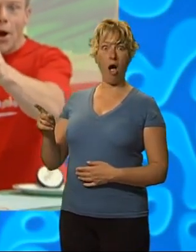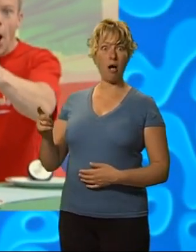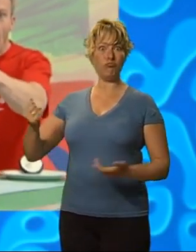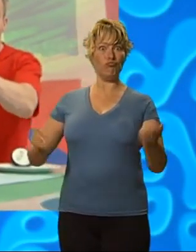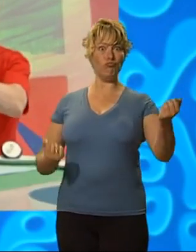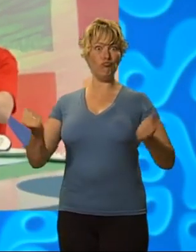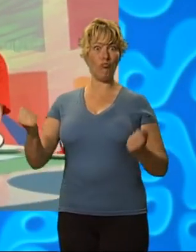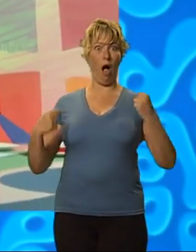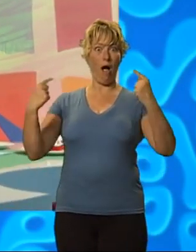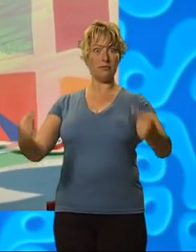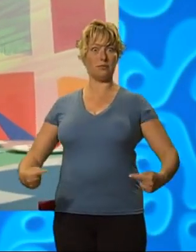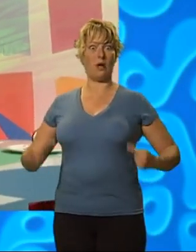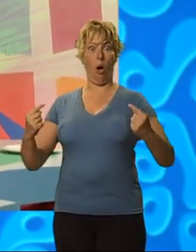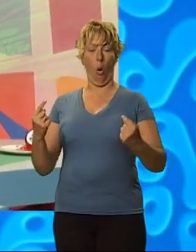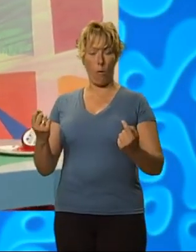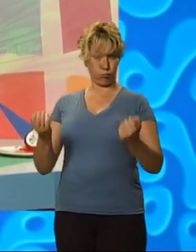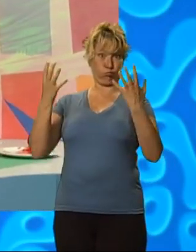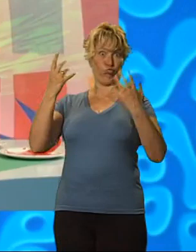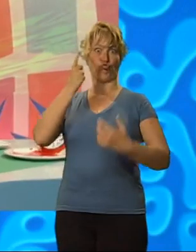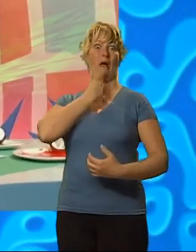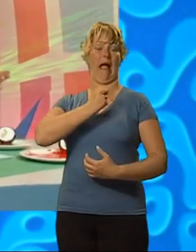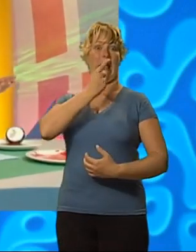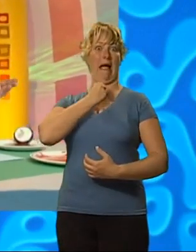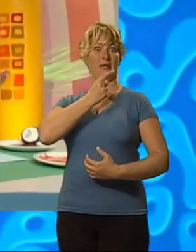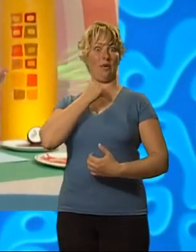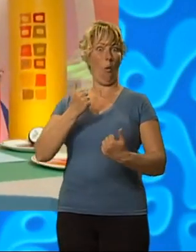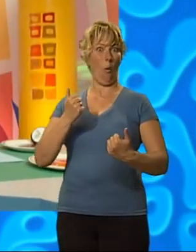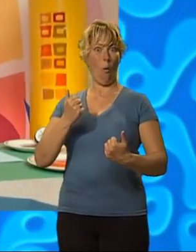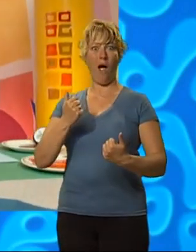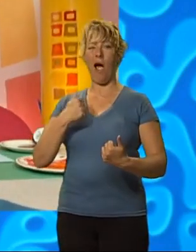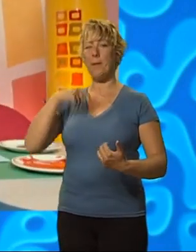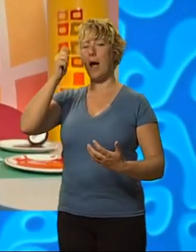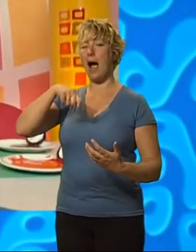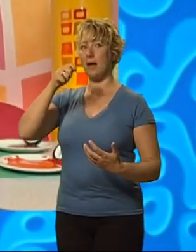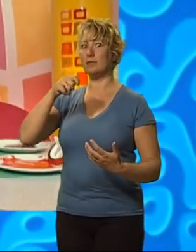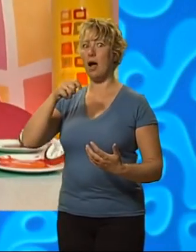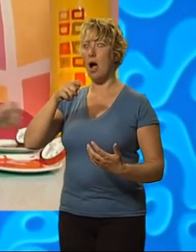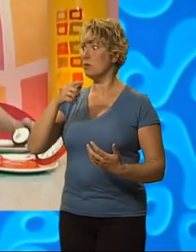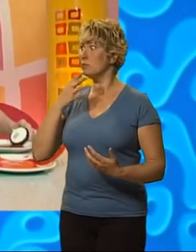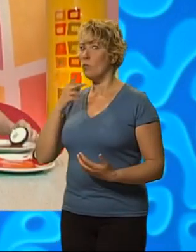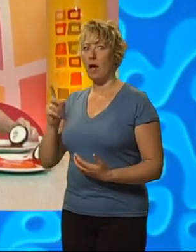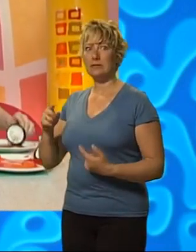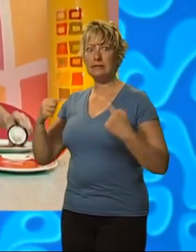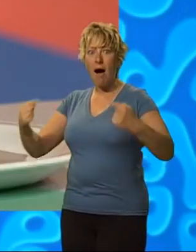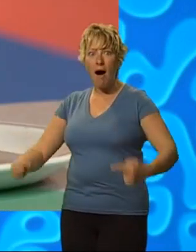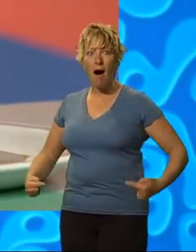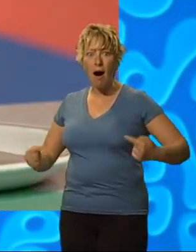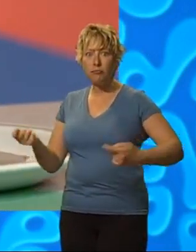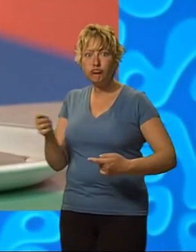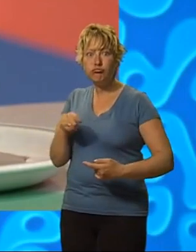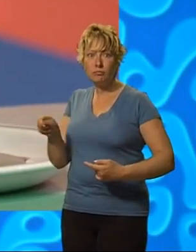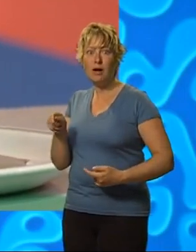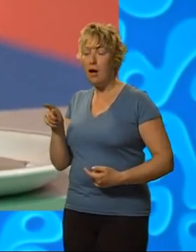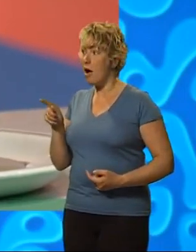Tractor! Ah, bright red tractor. Hey, let's paint one using tyres. Look, I'll show you. Old